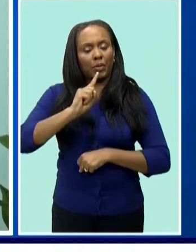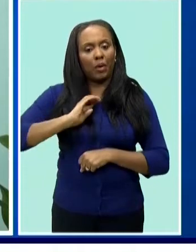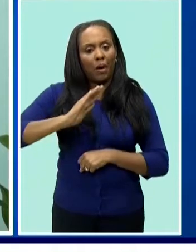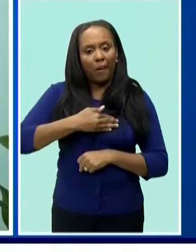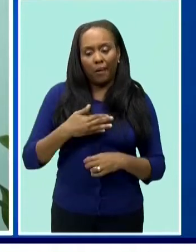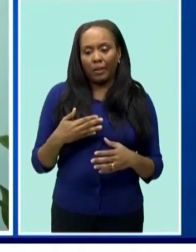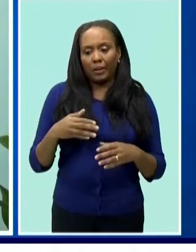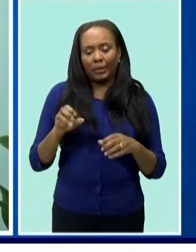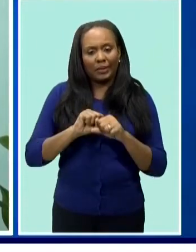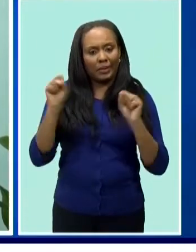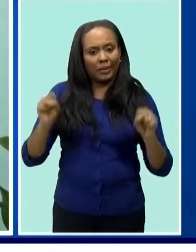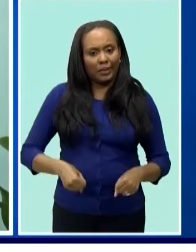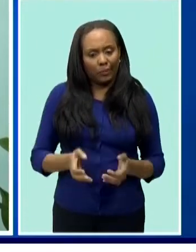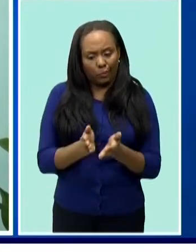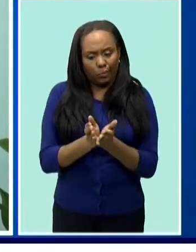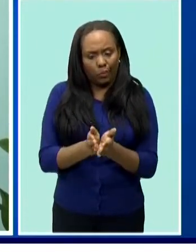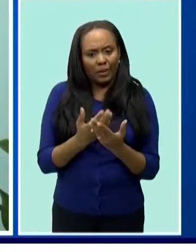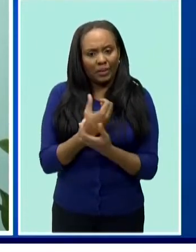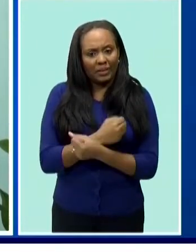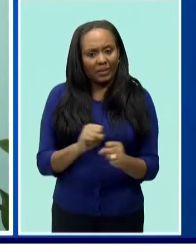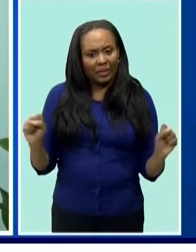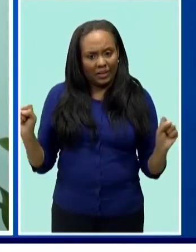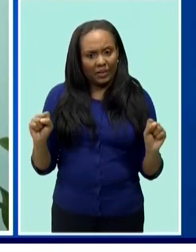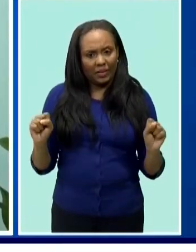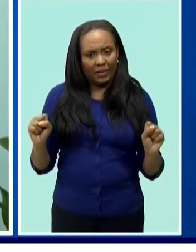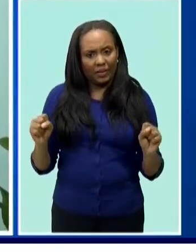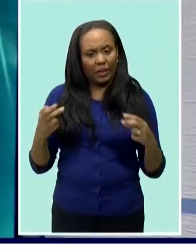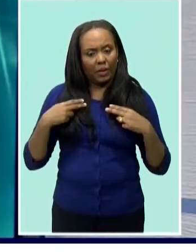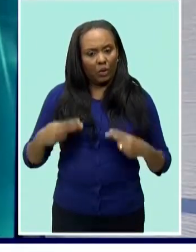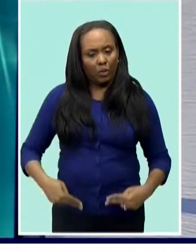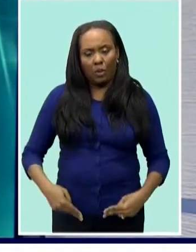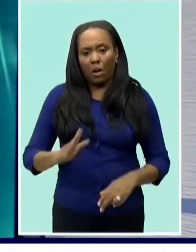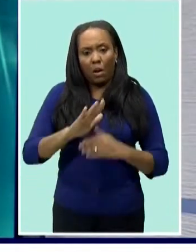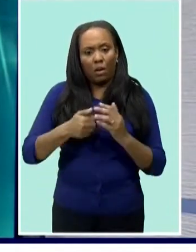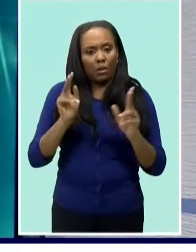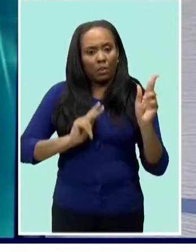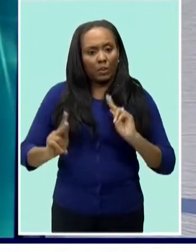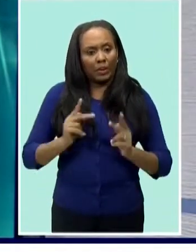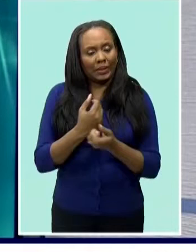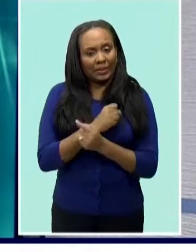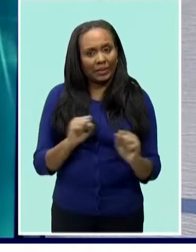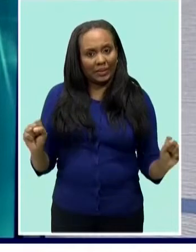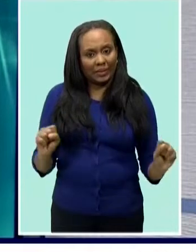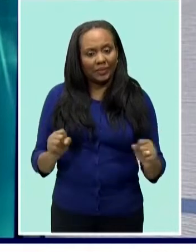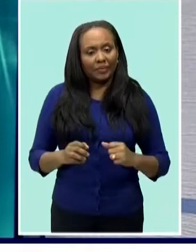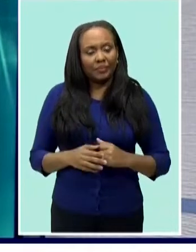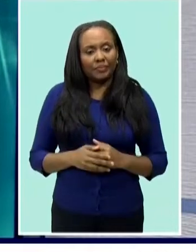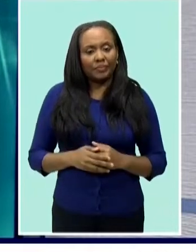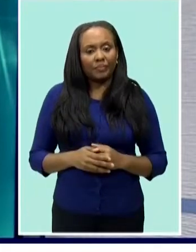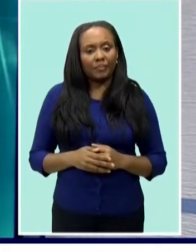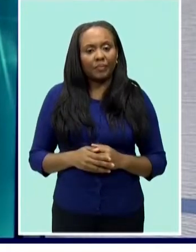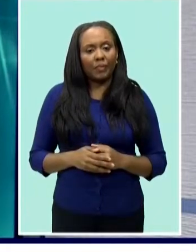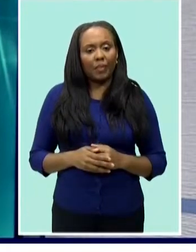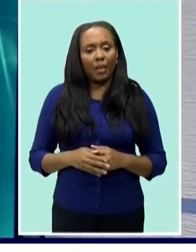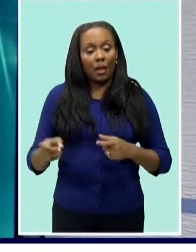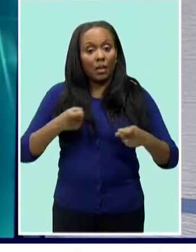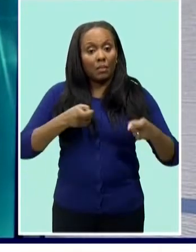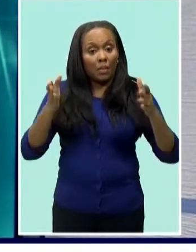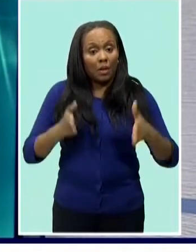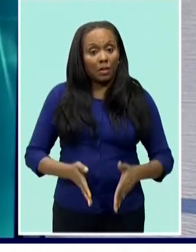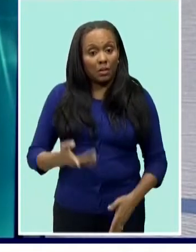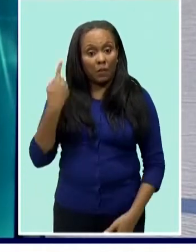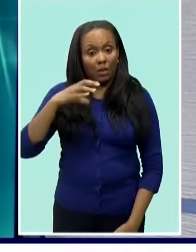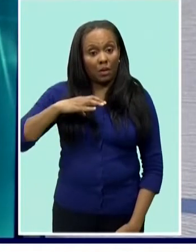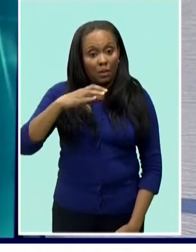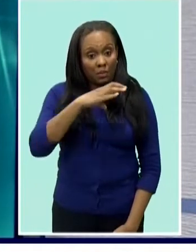most important asset, our human resource. The manager of the Inter-American Committee on Ports says